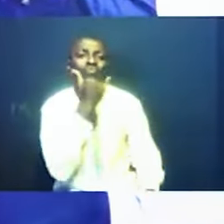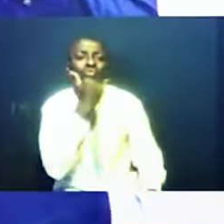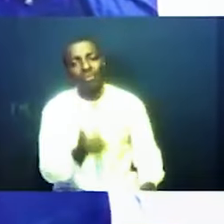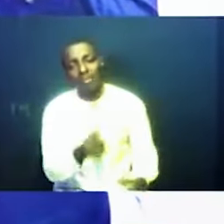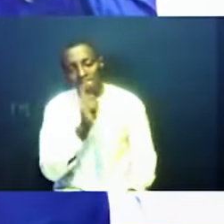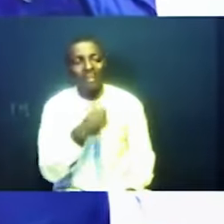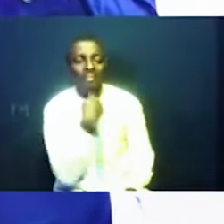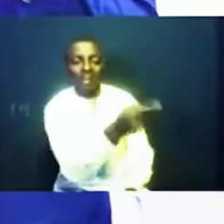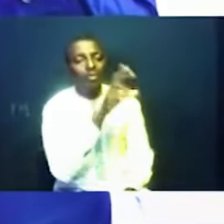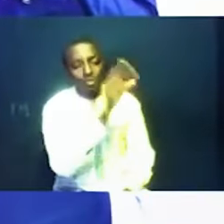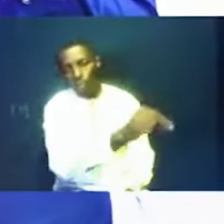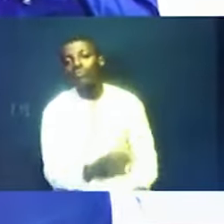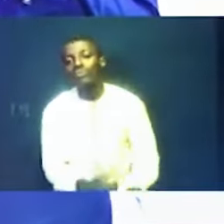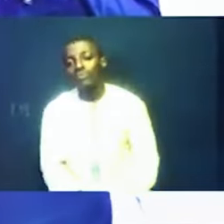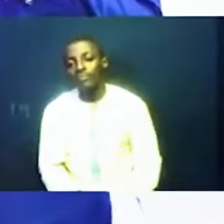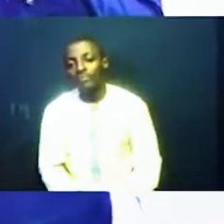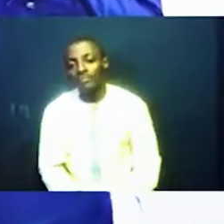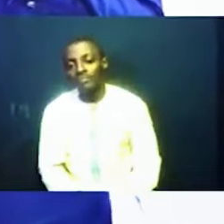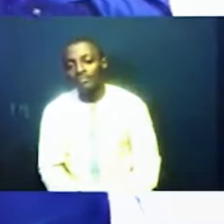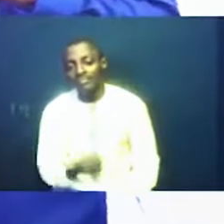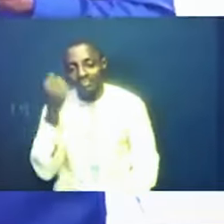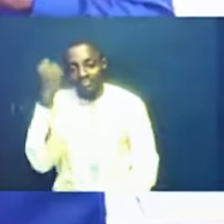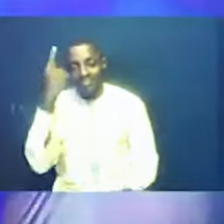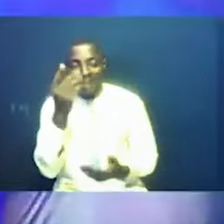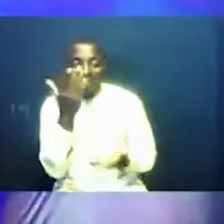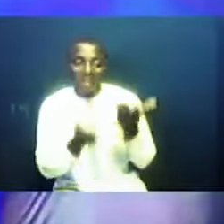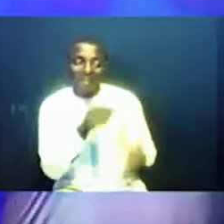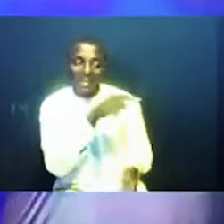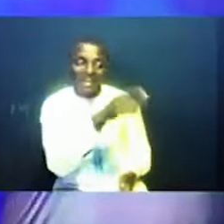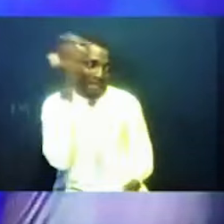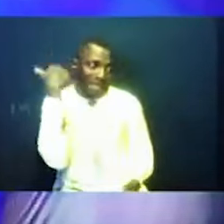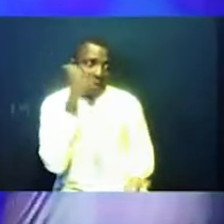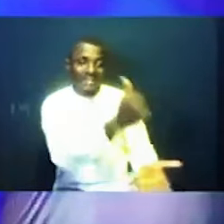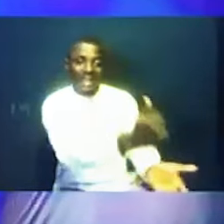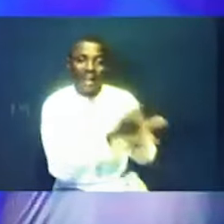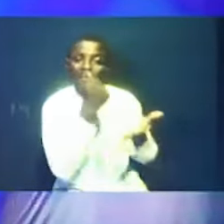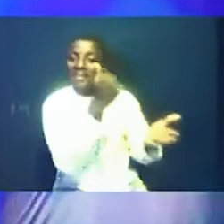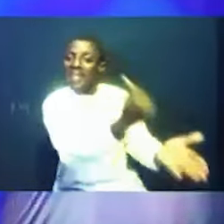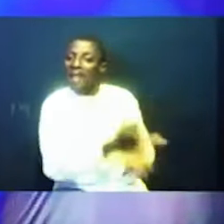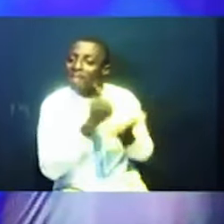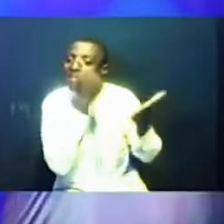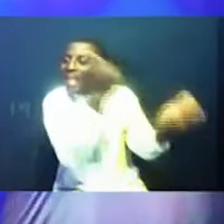him in return for his kindness. Fear God.